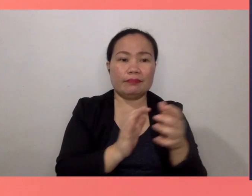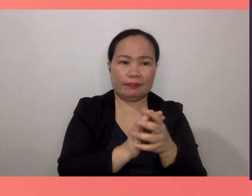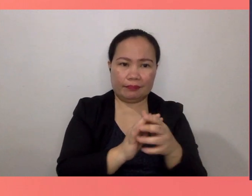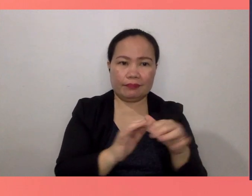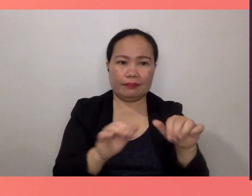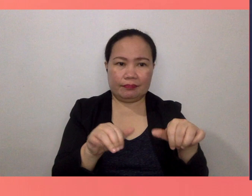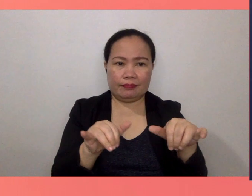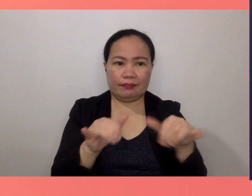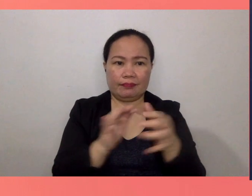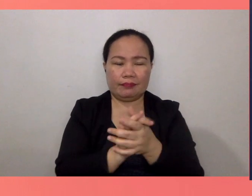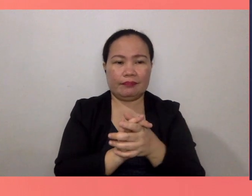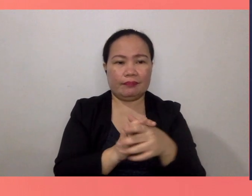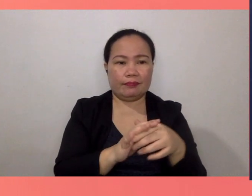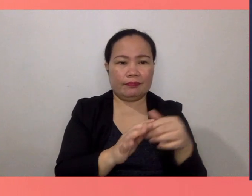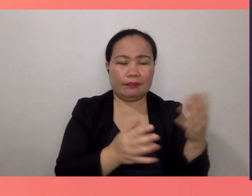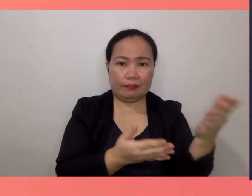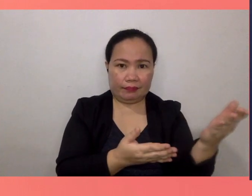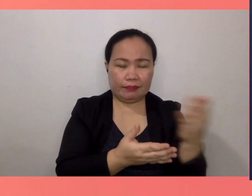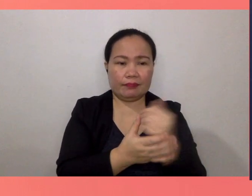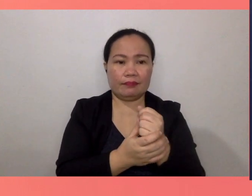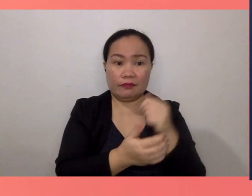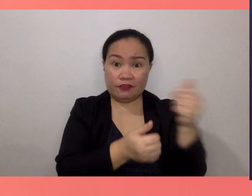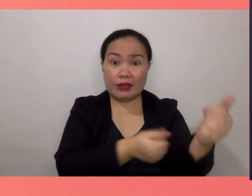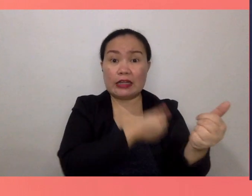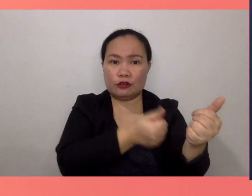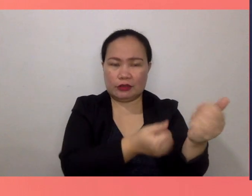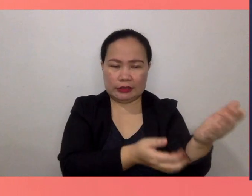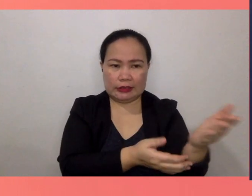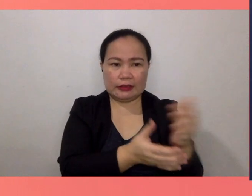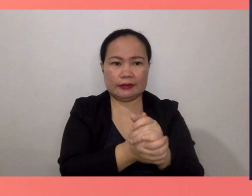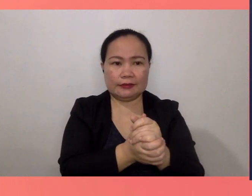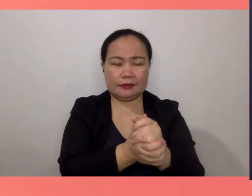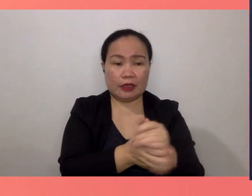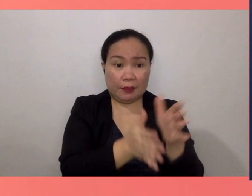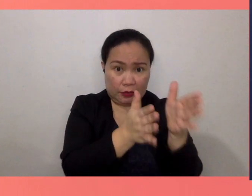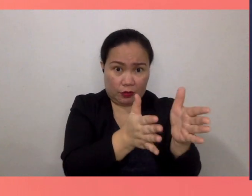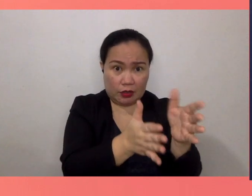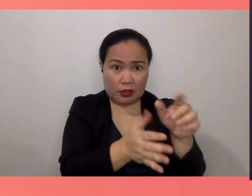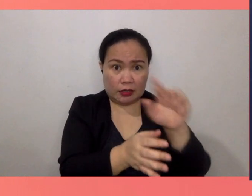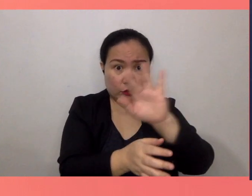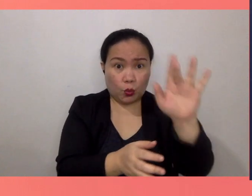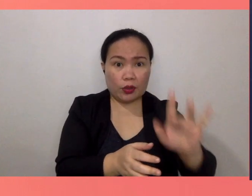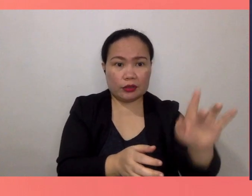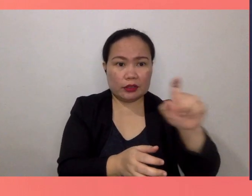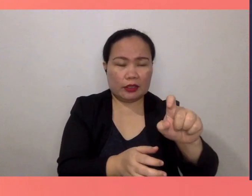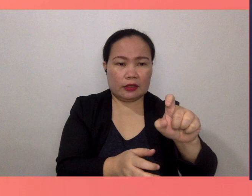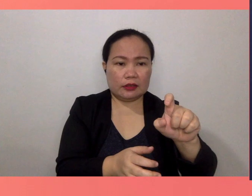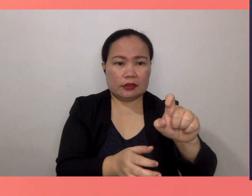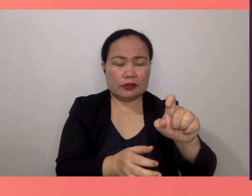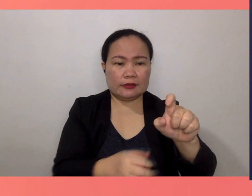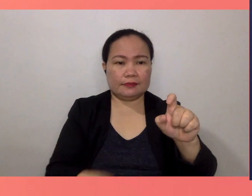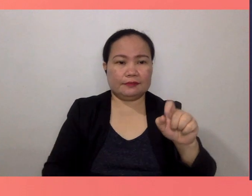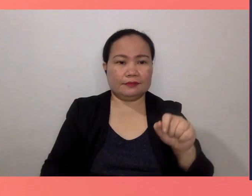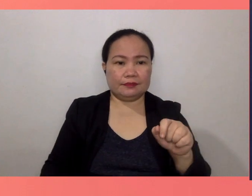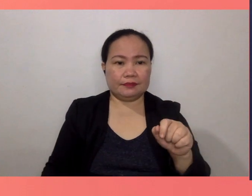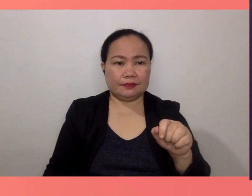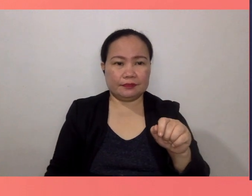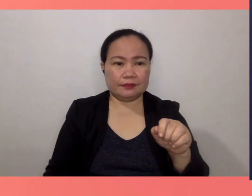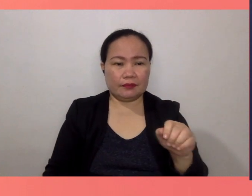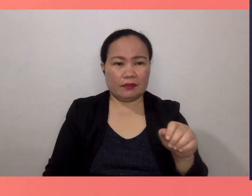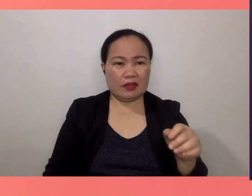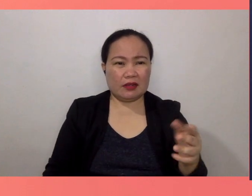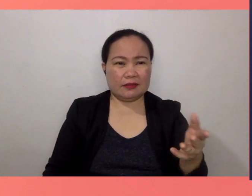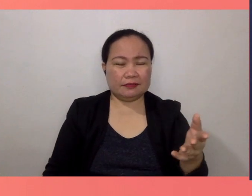1. So, 6 divide 6, maka-cancel na yon, maiiwan na lang si square root of x. Since naka-radical pa rin,